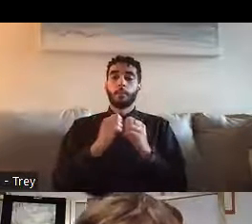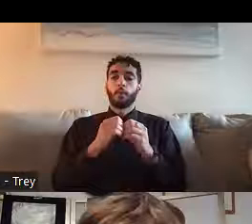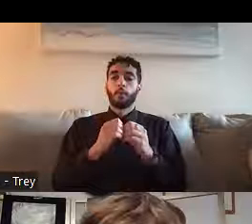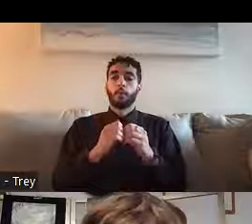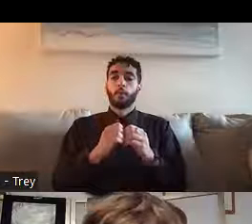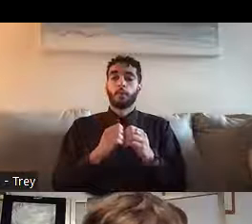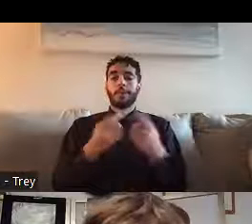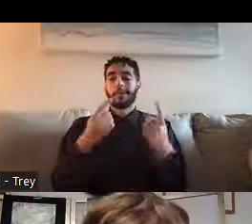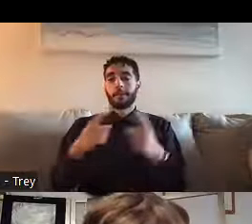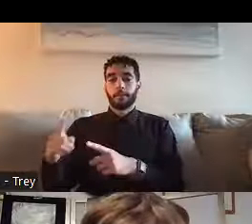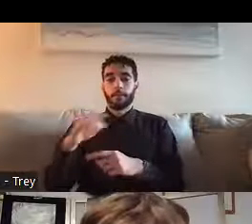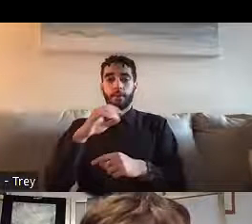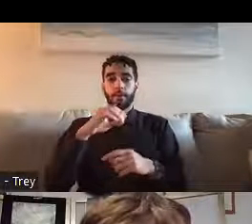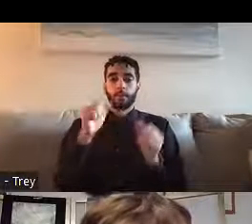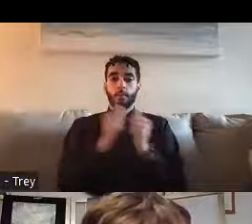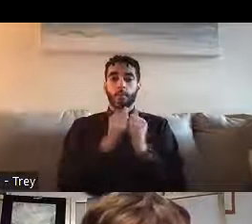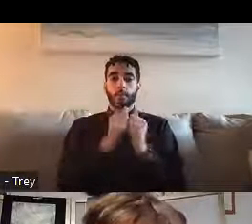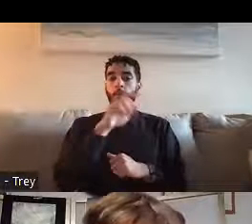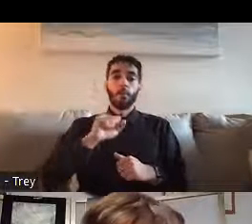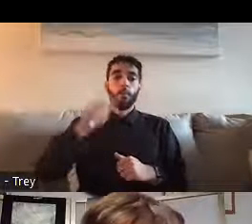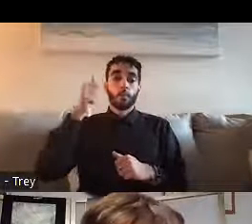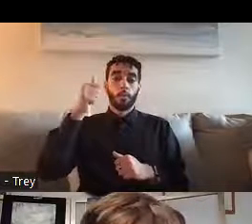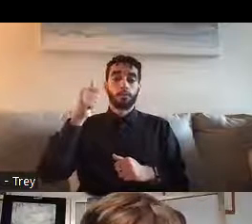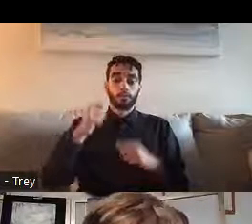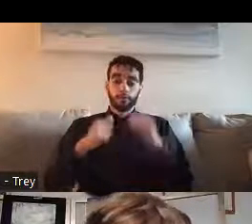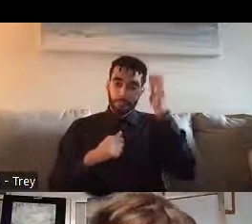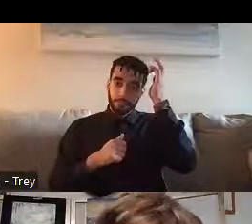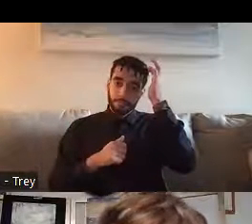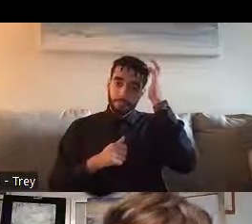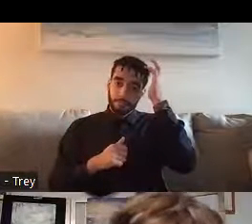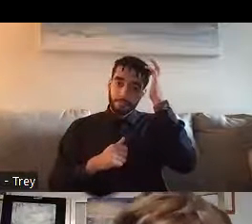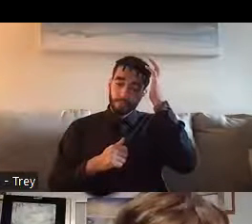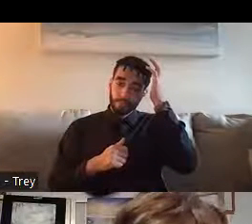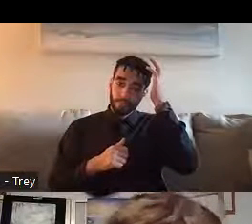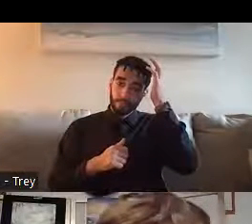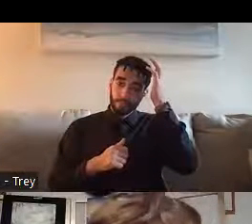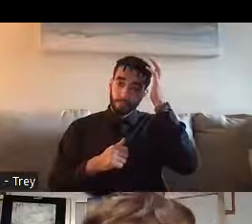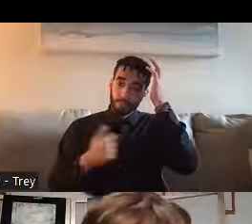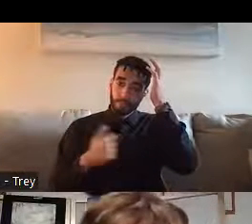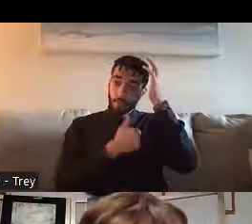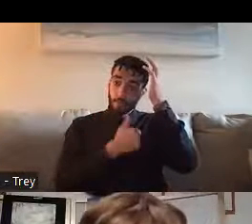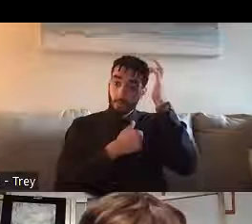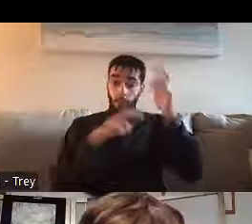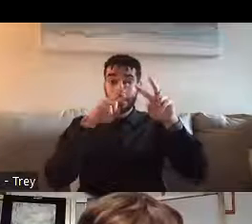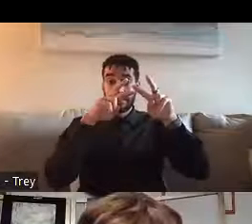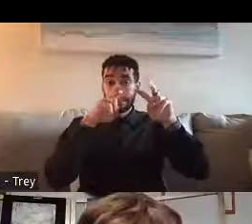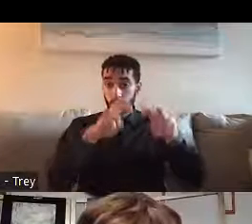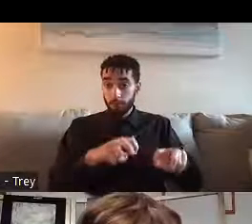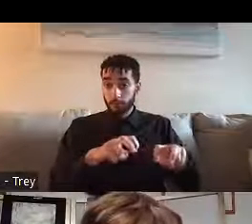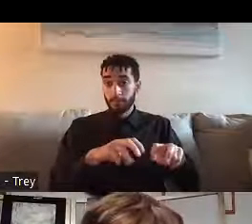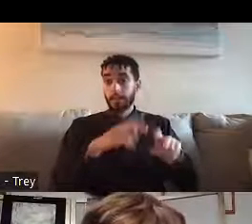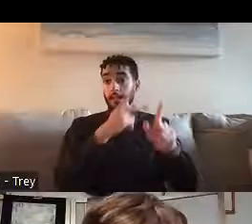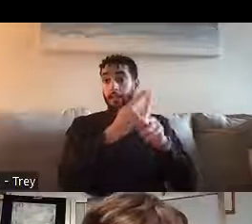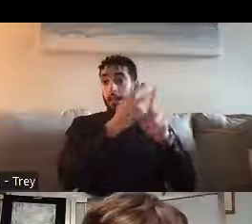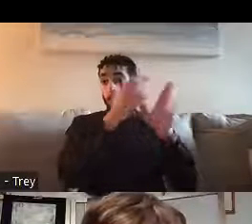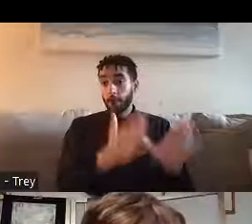be experiencing some memory difficulties. We often do not assess the caregiver for cognitive function,